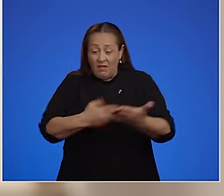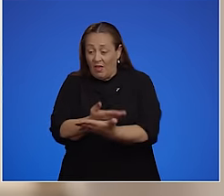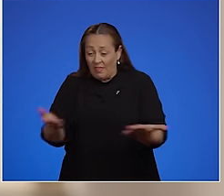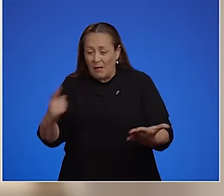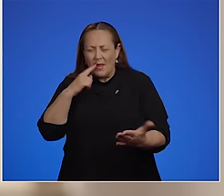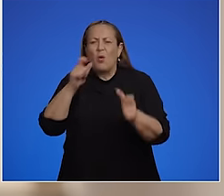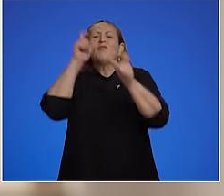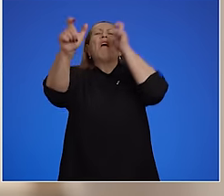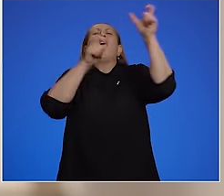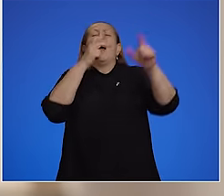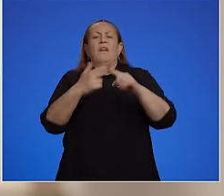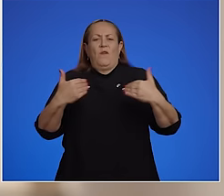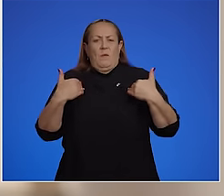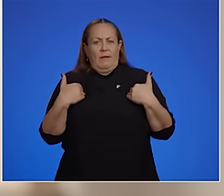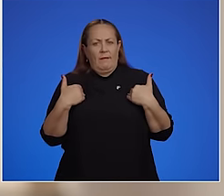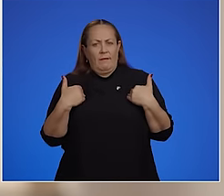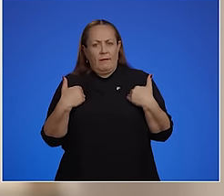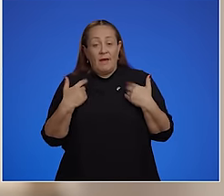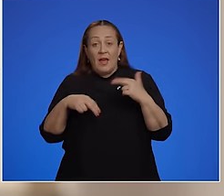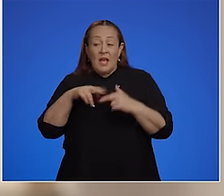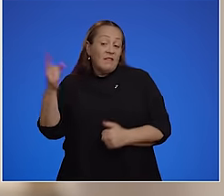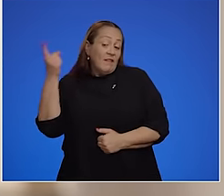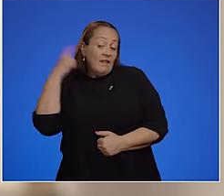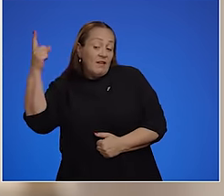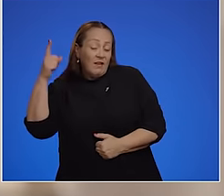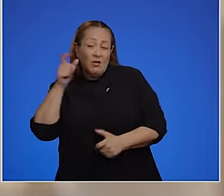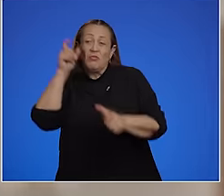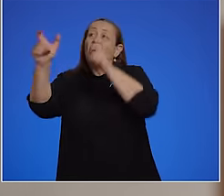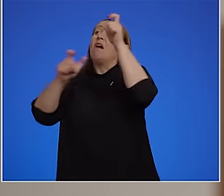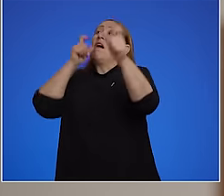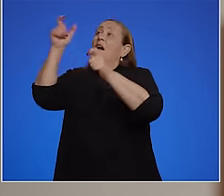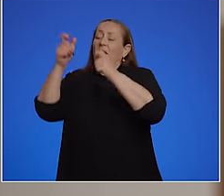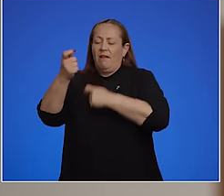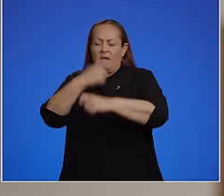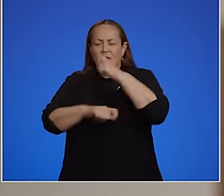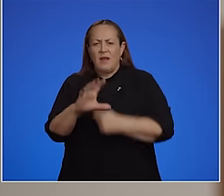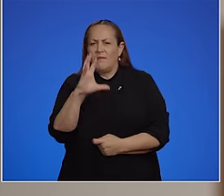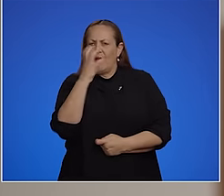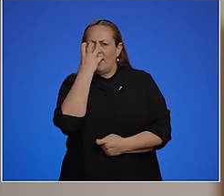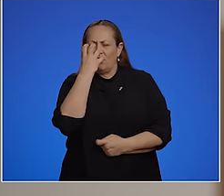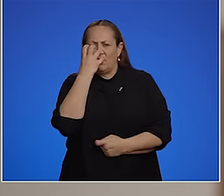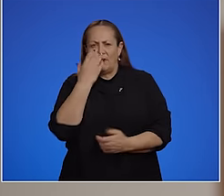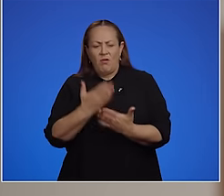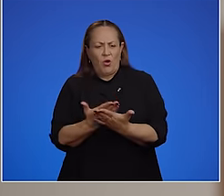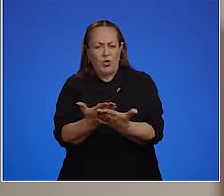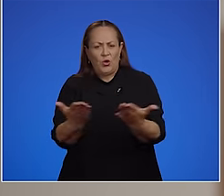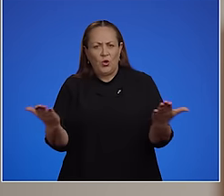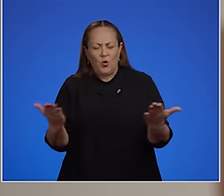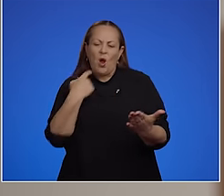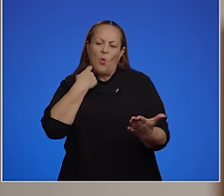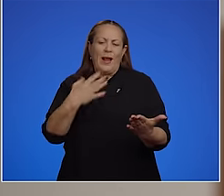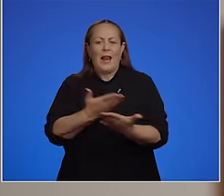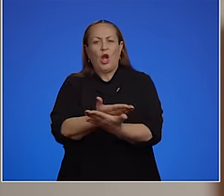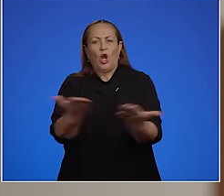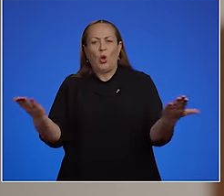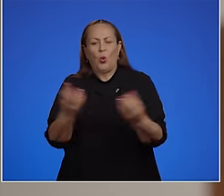surely cry out to me, and be sure I shall hear their cry. My anger will flare, and I shall kill